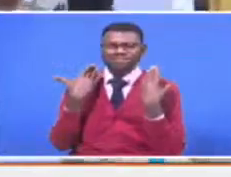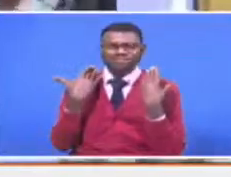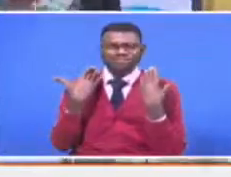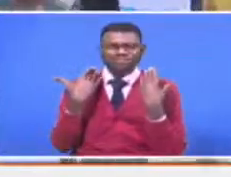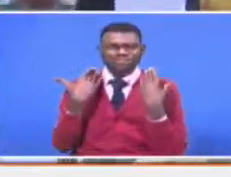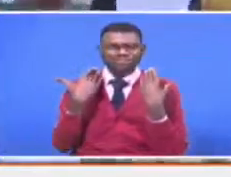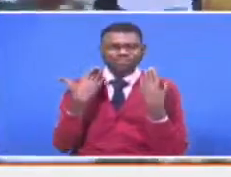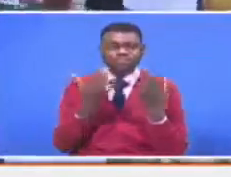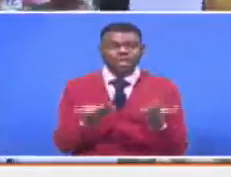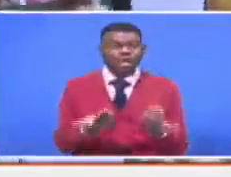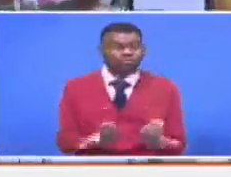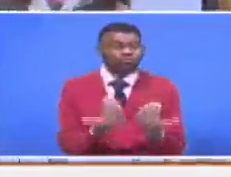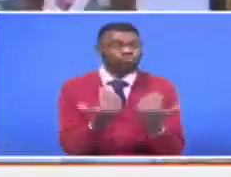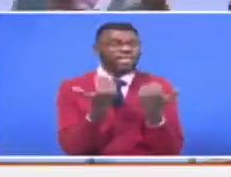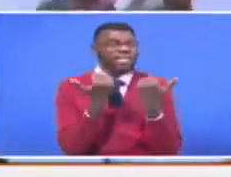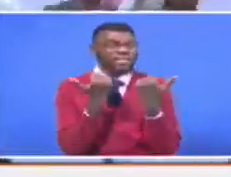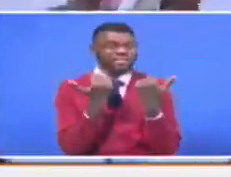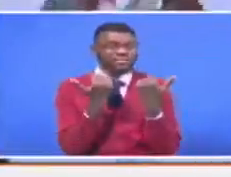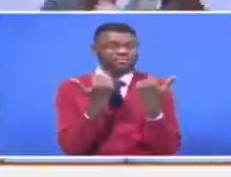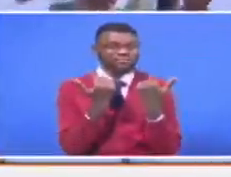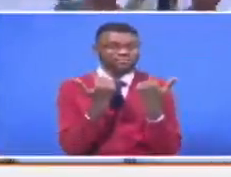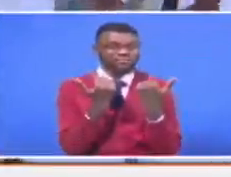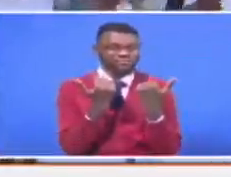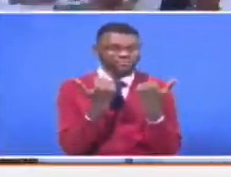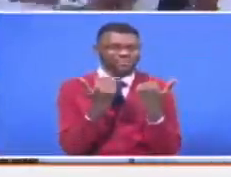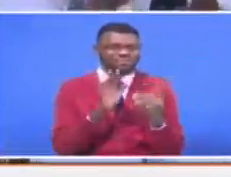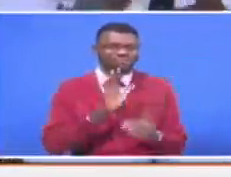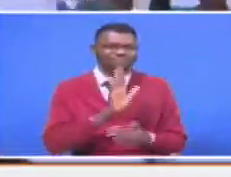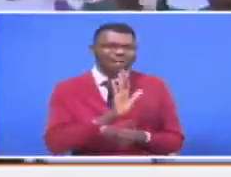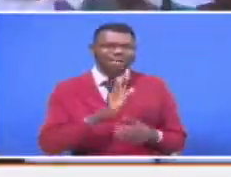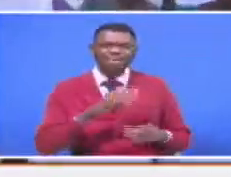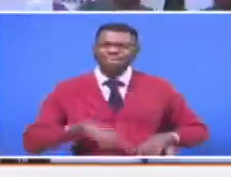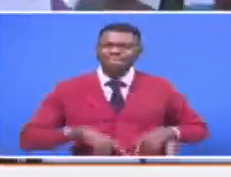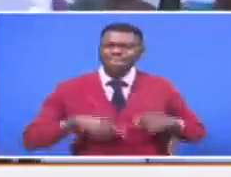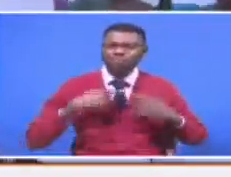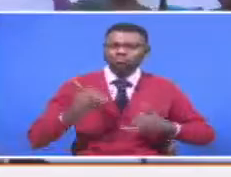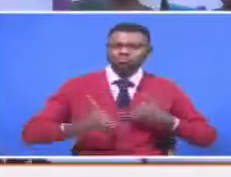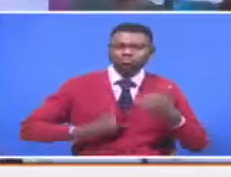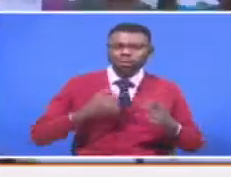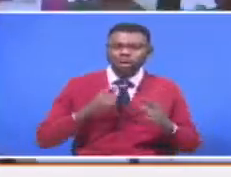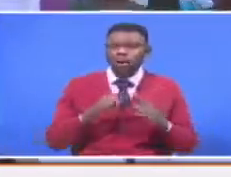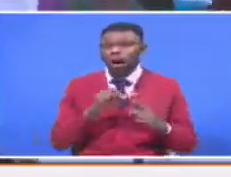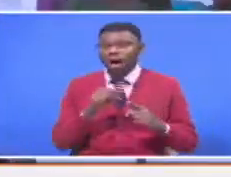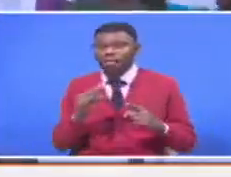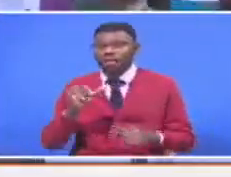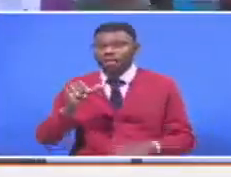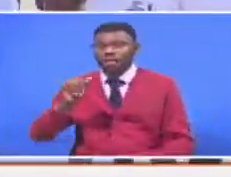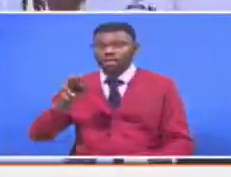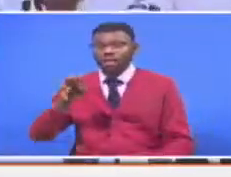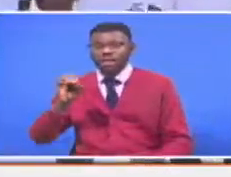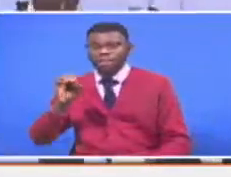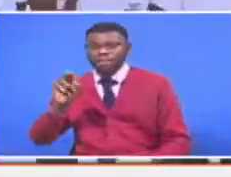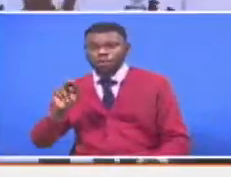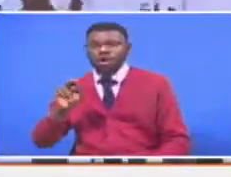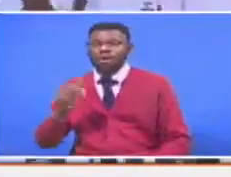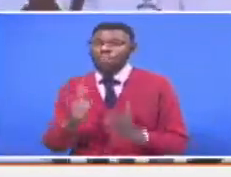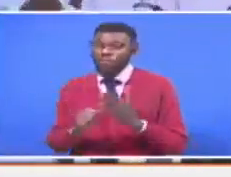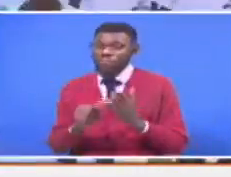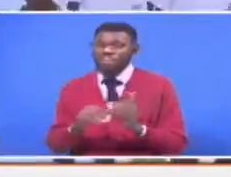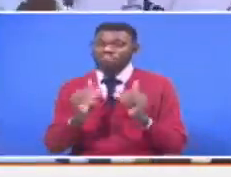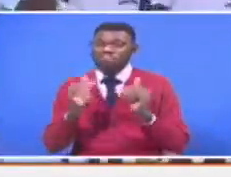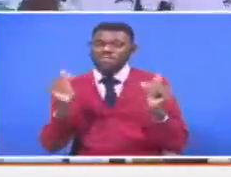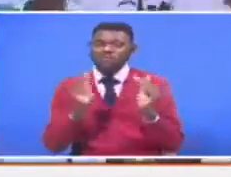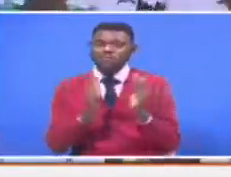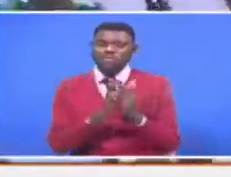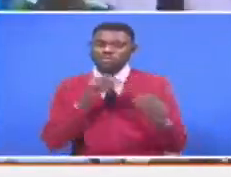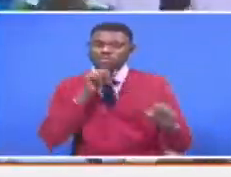many, twins' experiences are a joy, but for Amon Kibet, he found himself in trouble with his twin brother Eric Kipleting